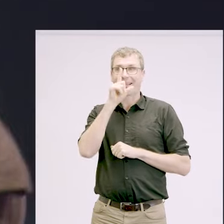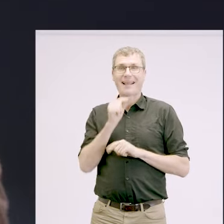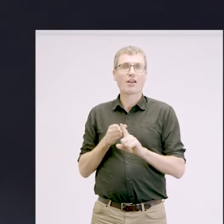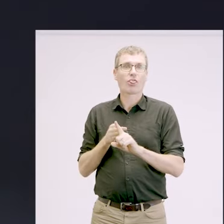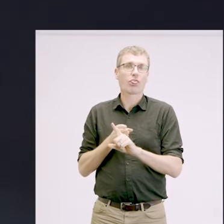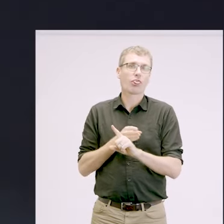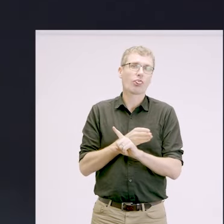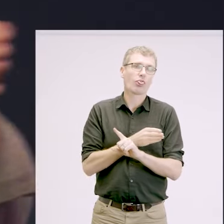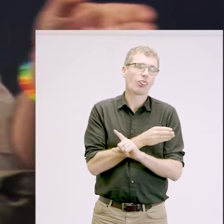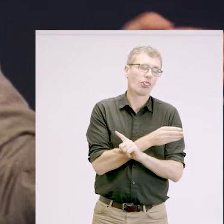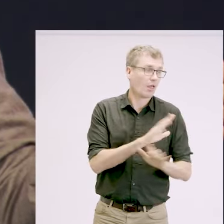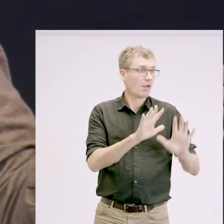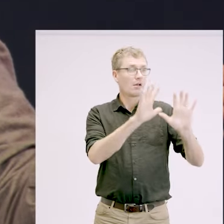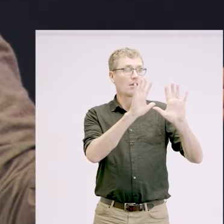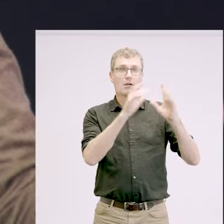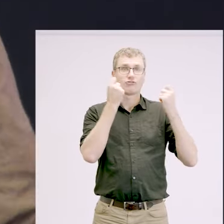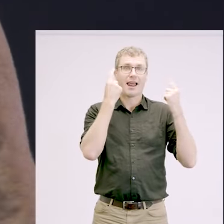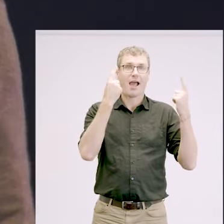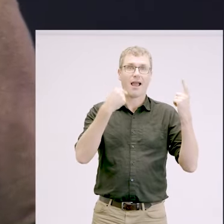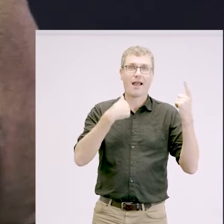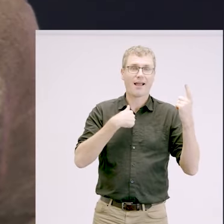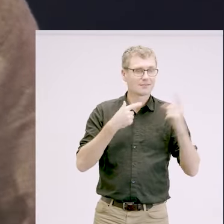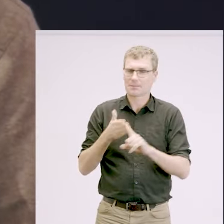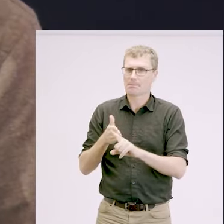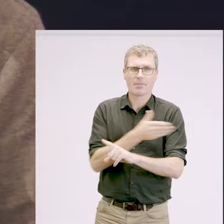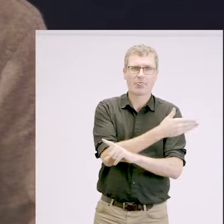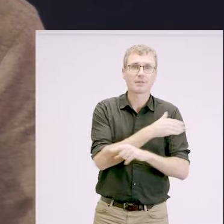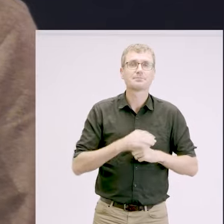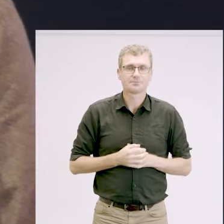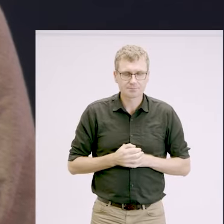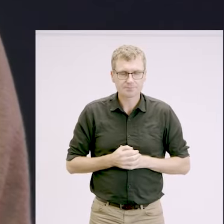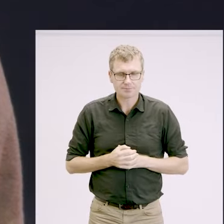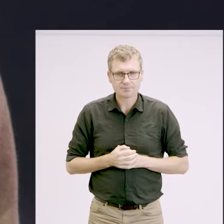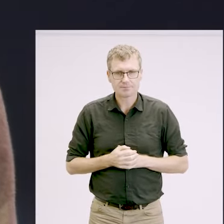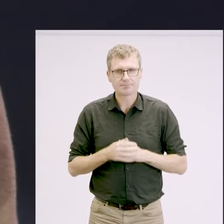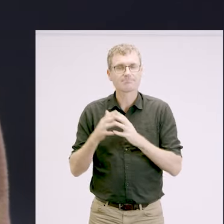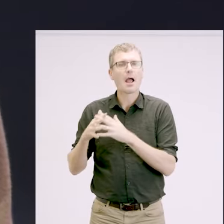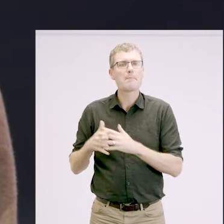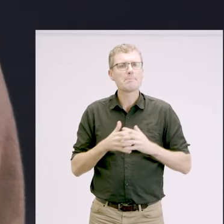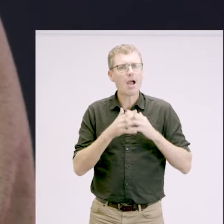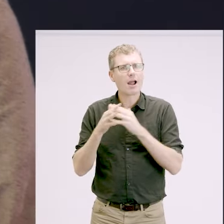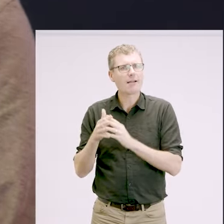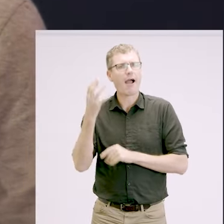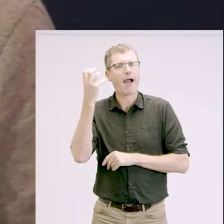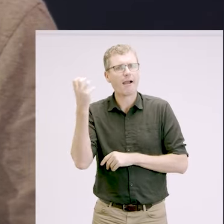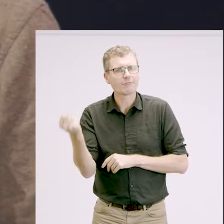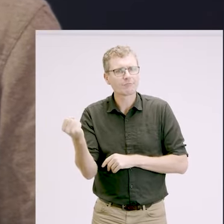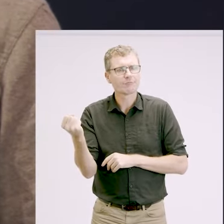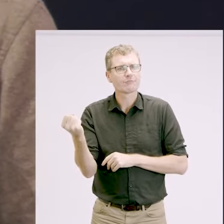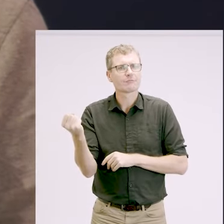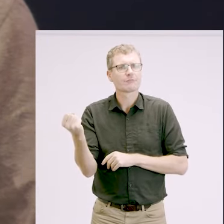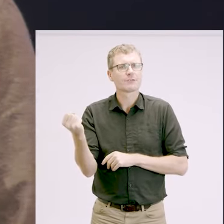attention, drift happens. And I've wondered, I mean, I've certainly seen this in the U.S., in our